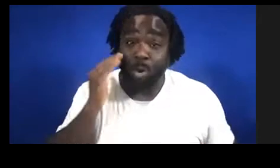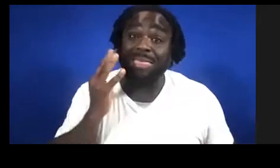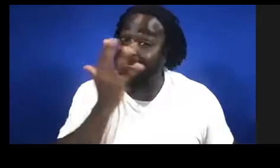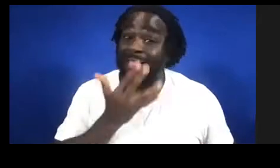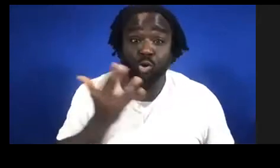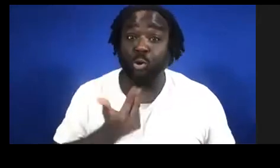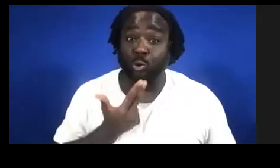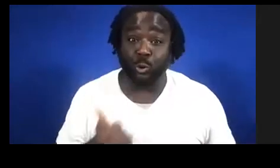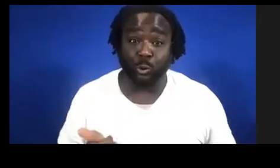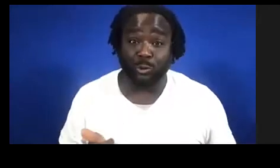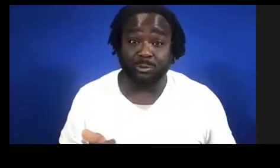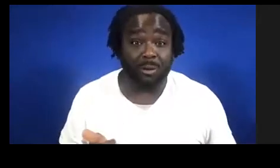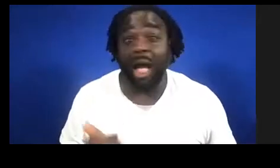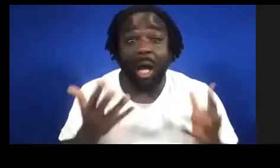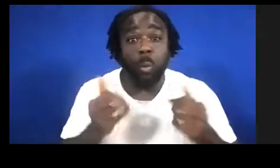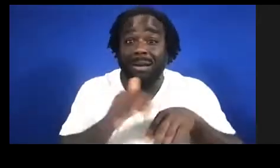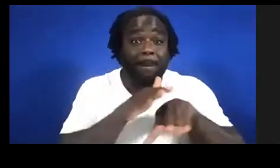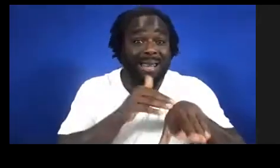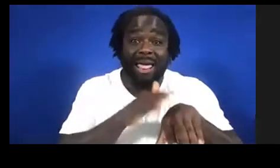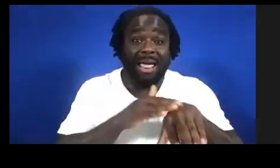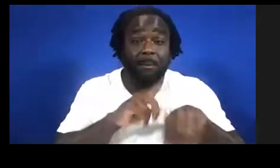They wild animals.